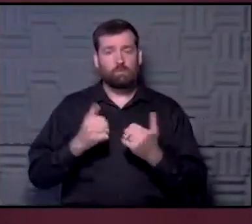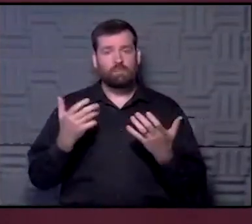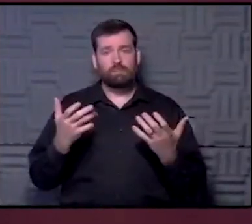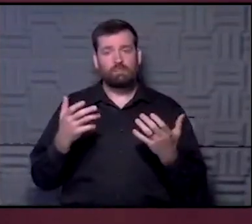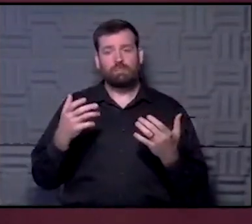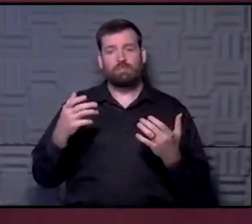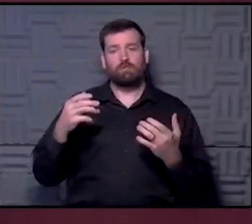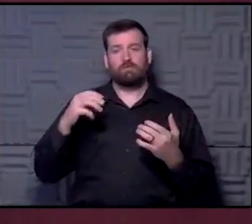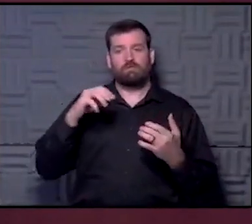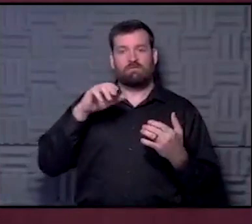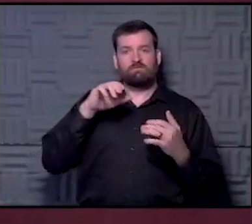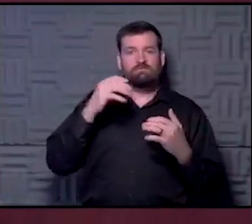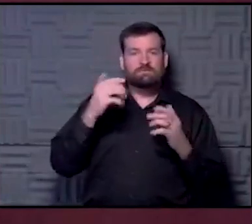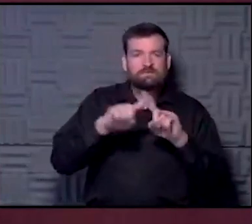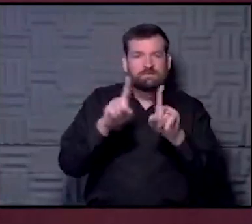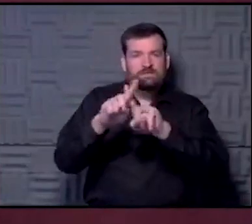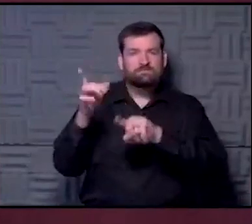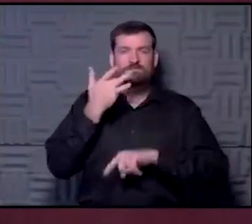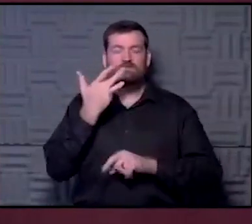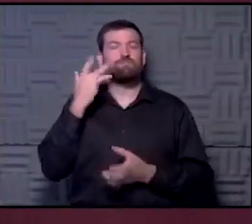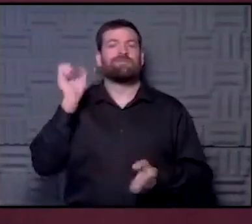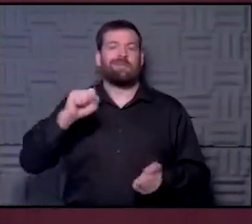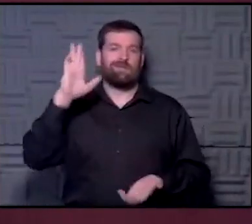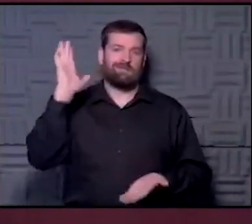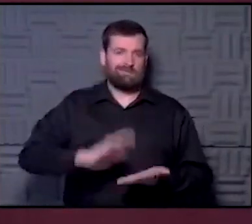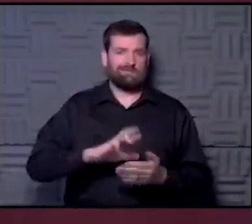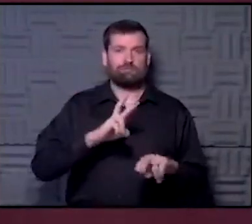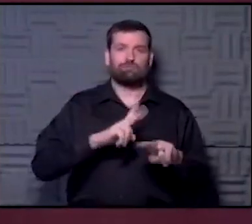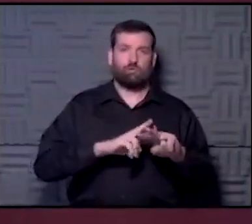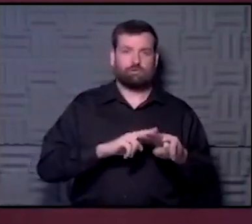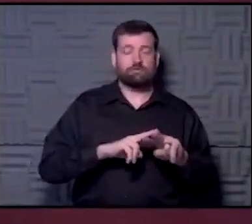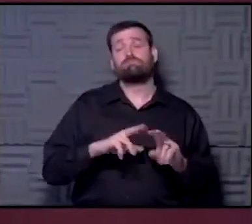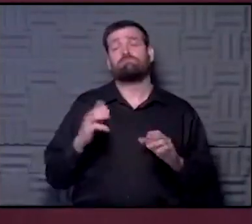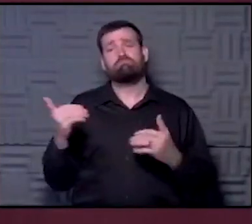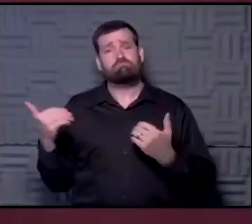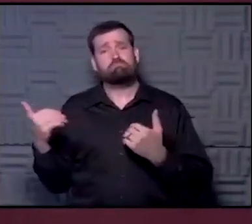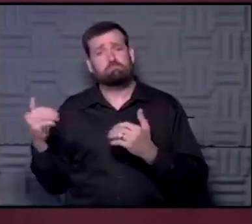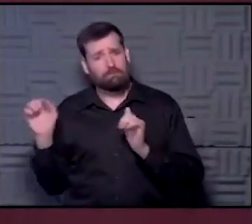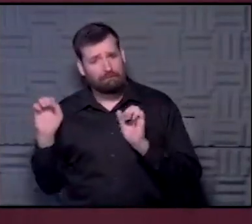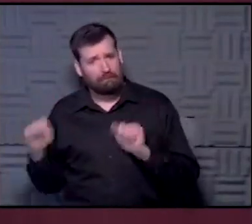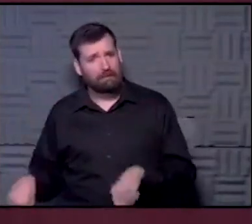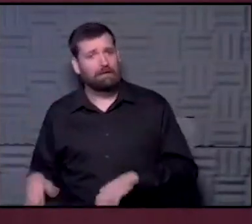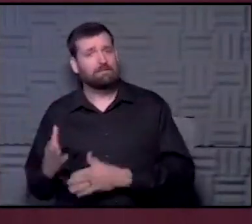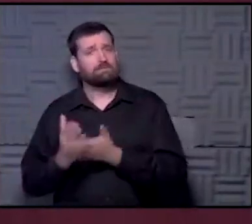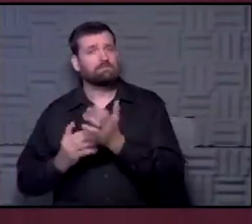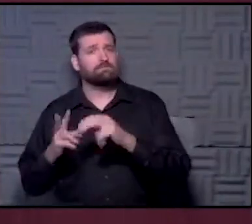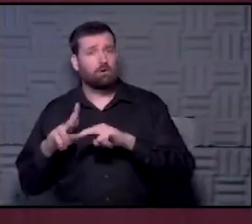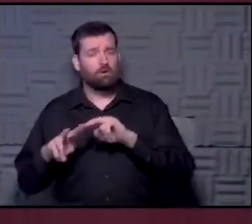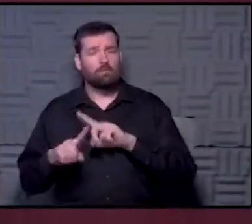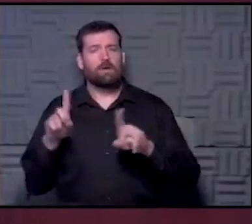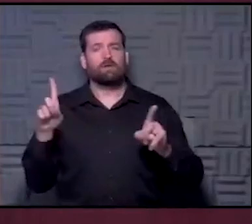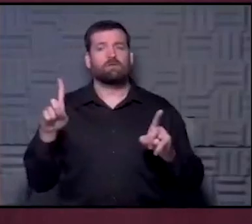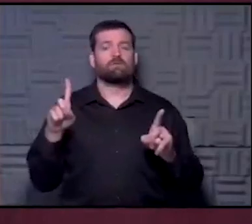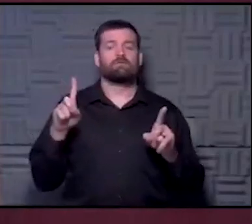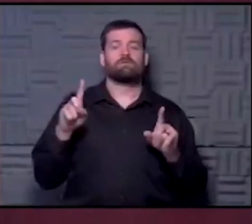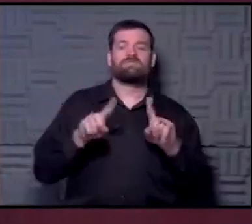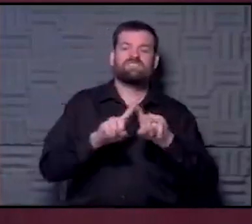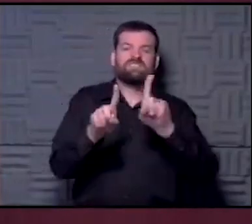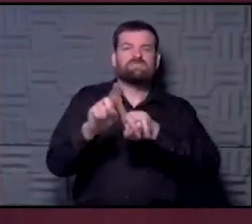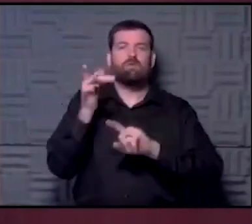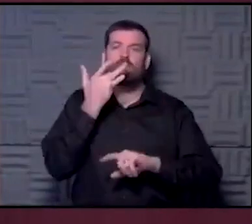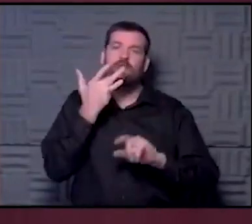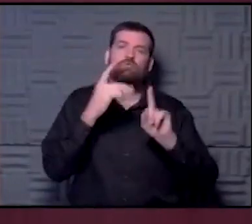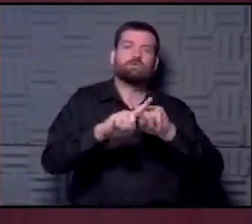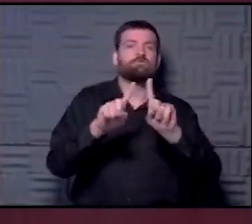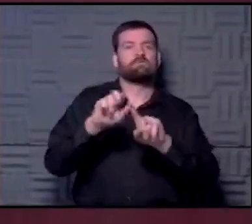added salt, which is a good goal to have. Not that we don't have a little room, but as we play with spices and